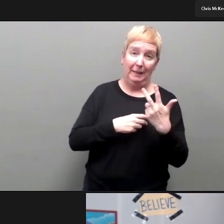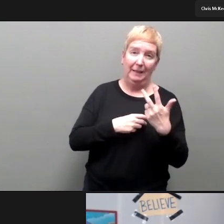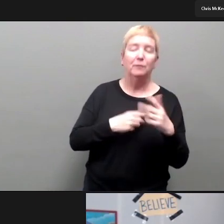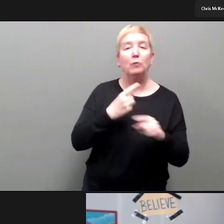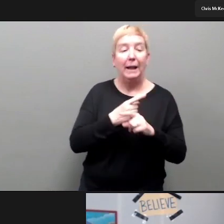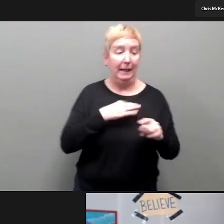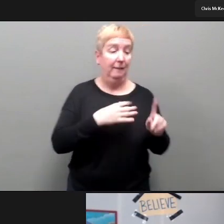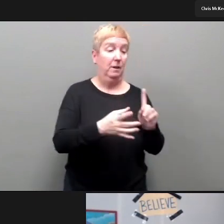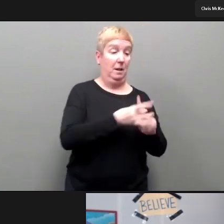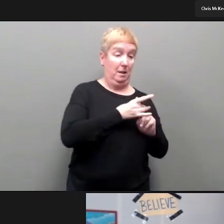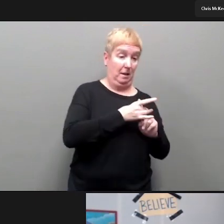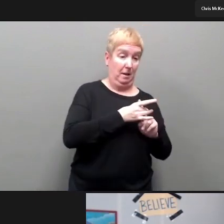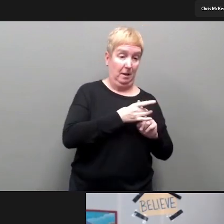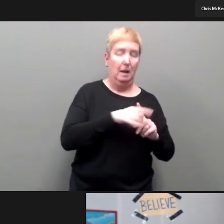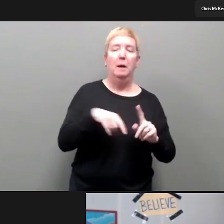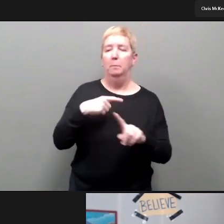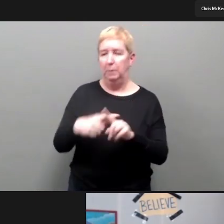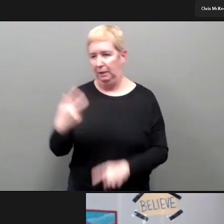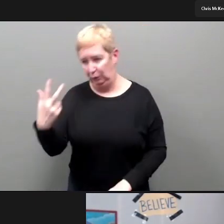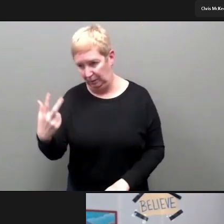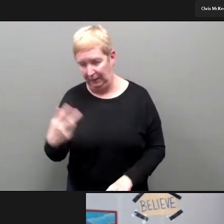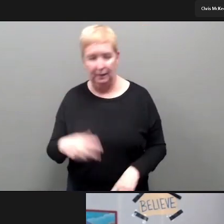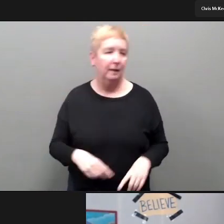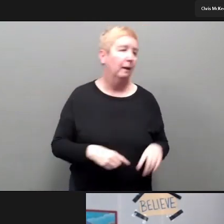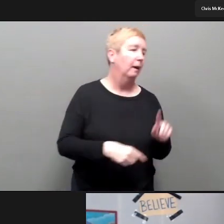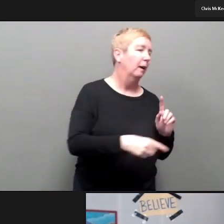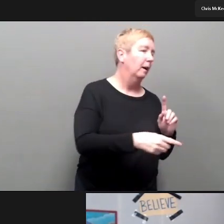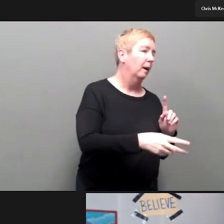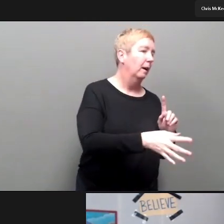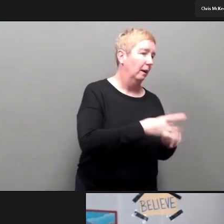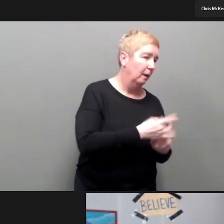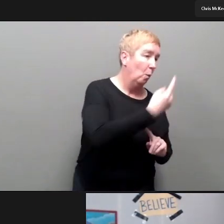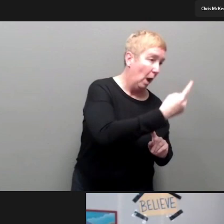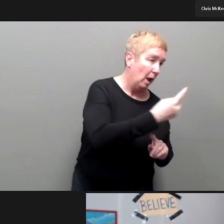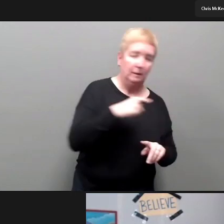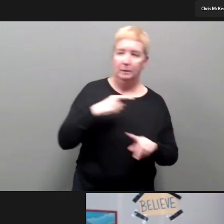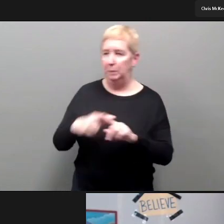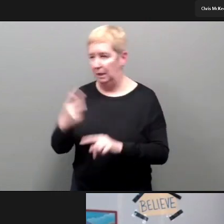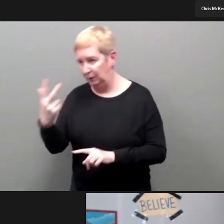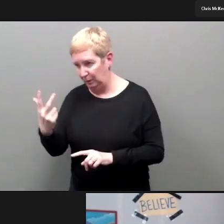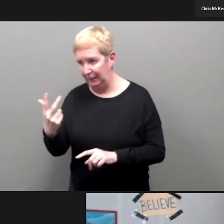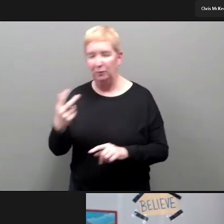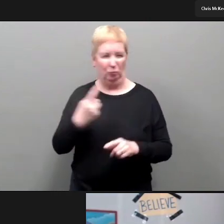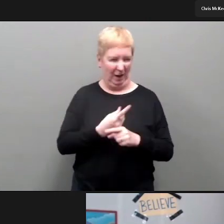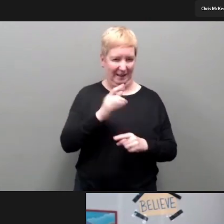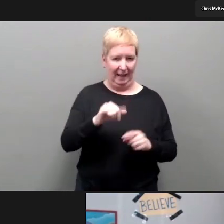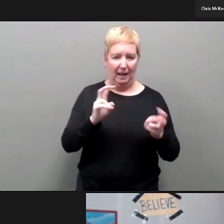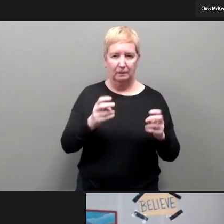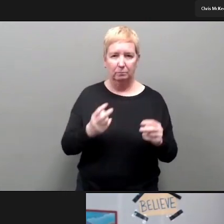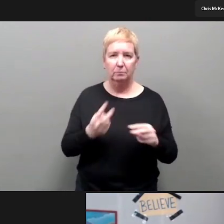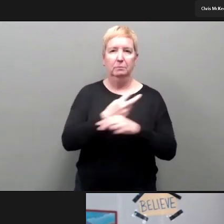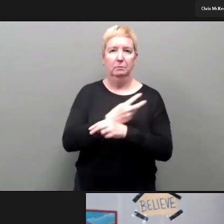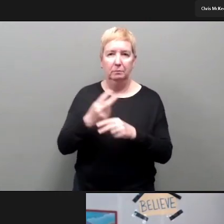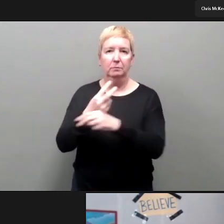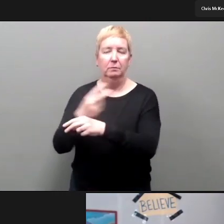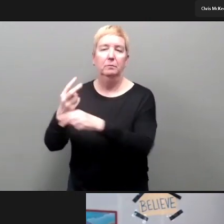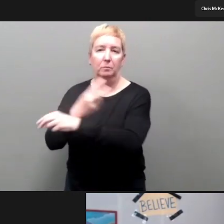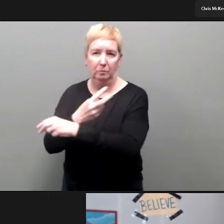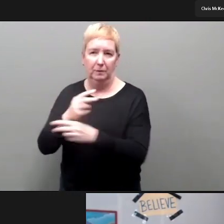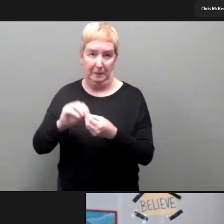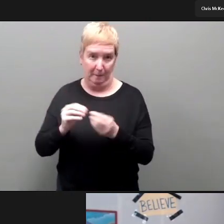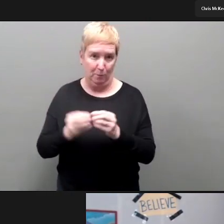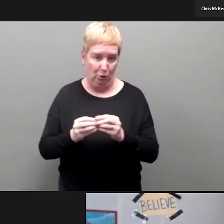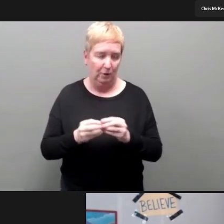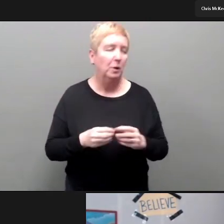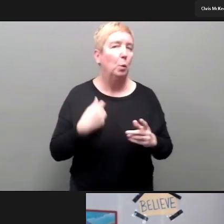it was, for every one confirmed case, but those... Okay, correct me if I'm wrong. I'm sorry. But anyway, I guess there is to say there is that multiplier.